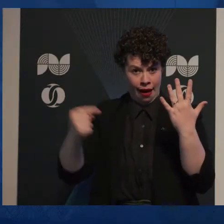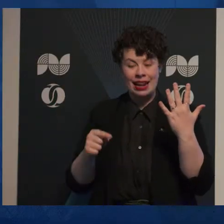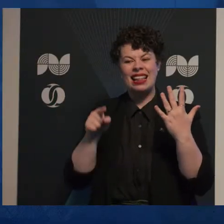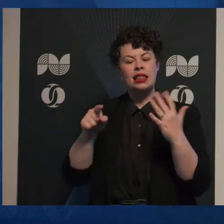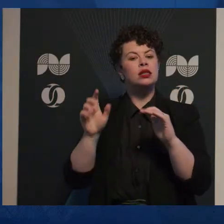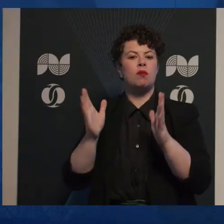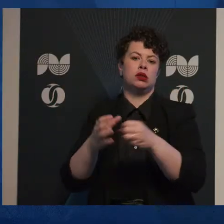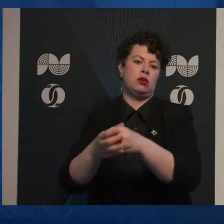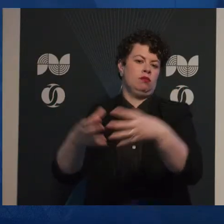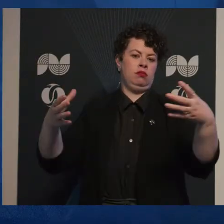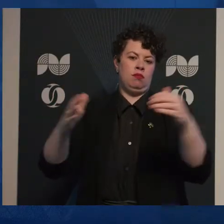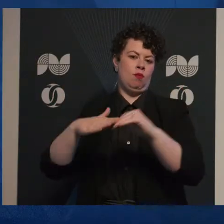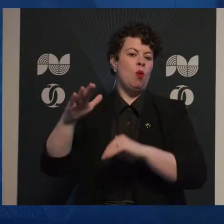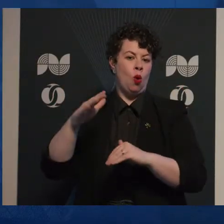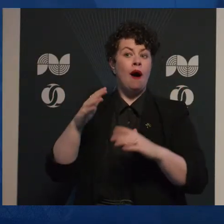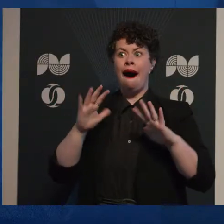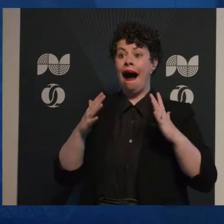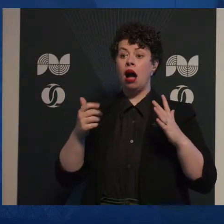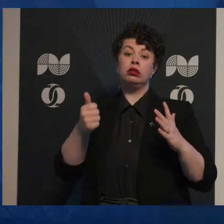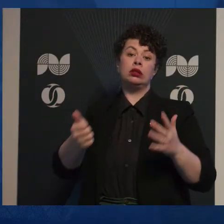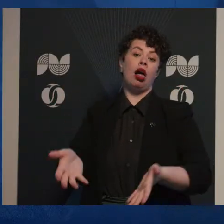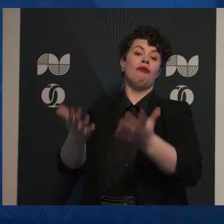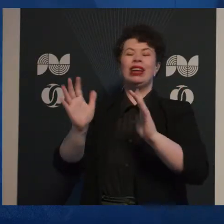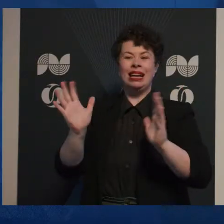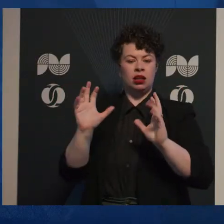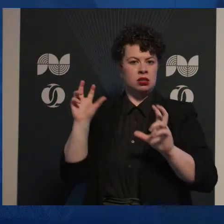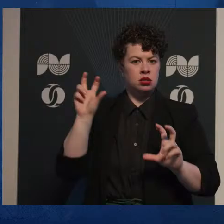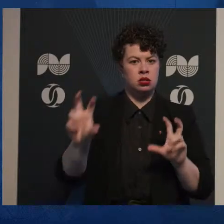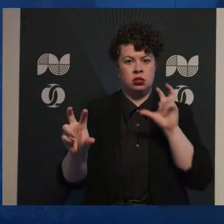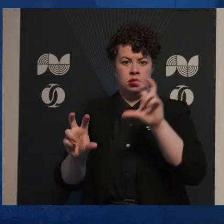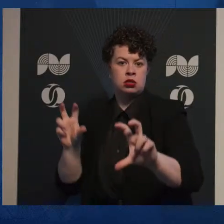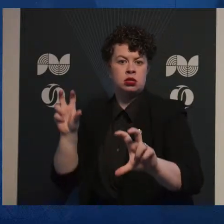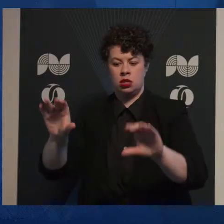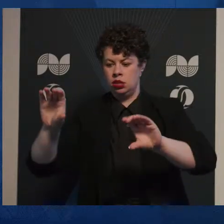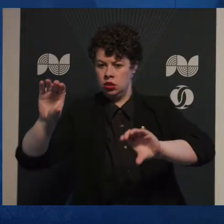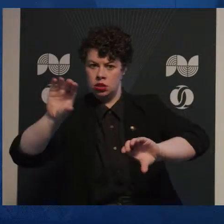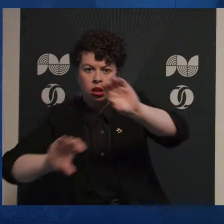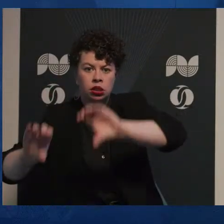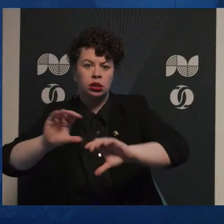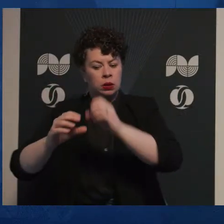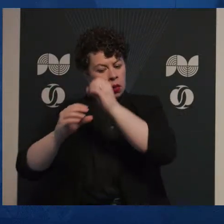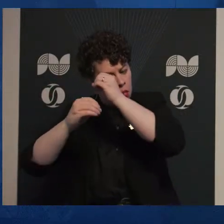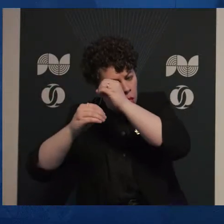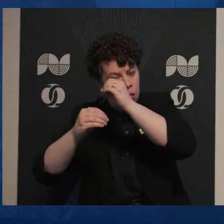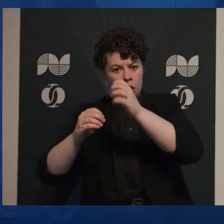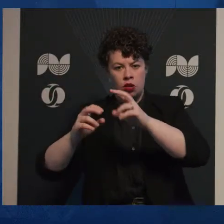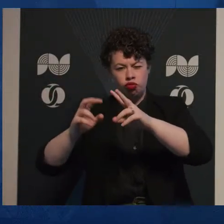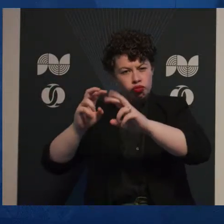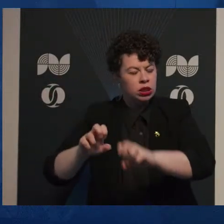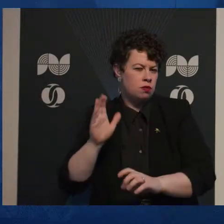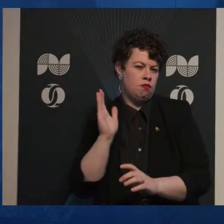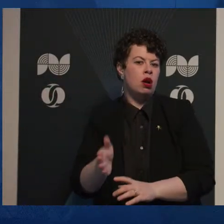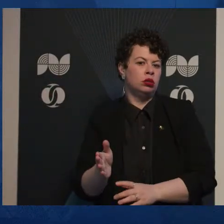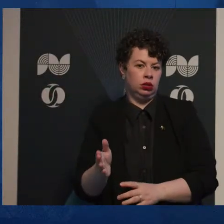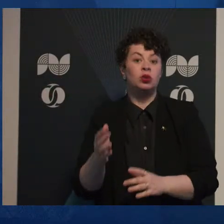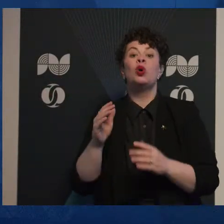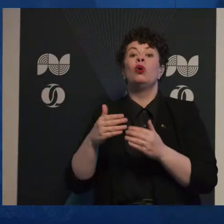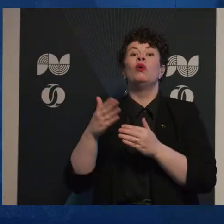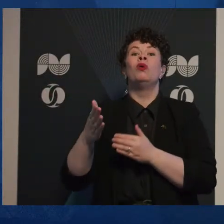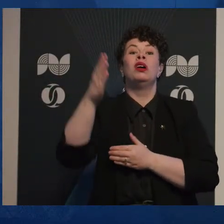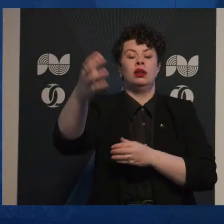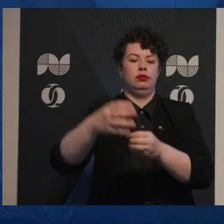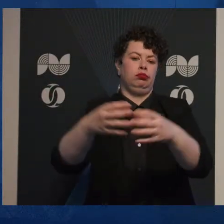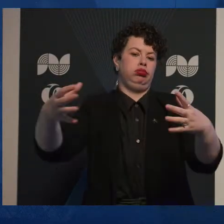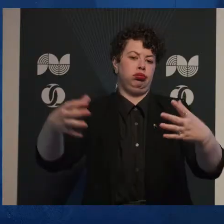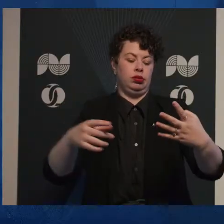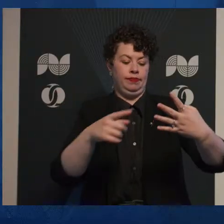And we need to put more into science and R&D in the long term, including in frontier markets like Moldova. And number 4